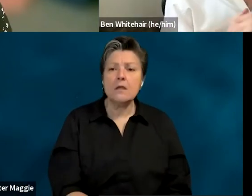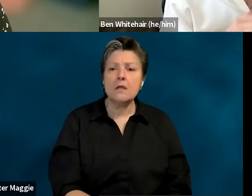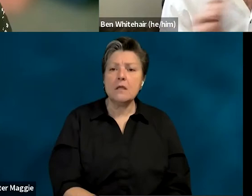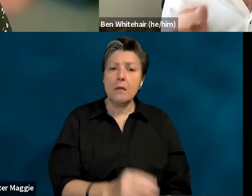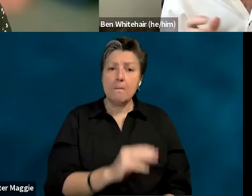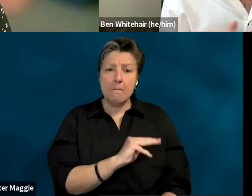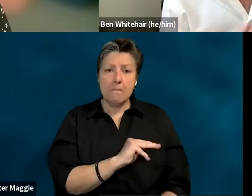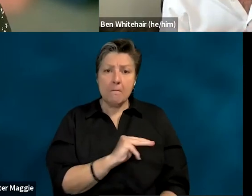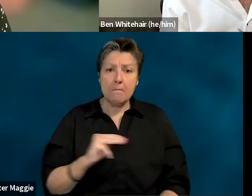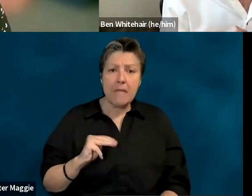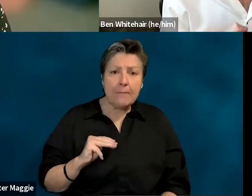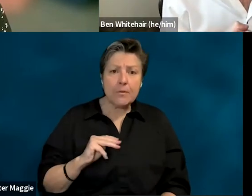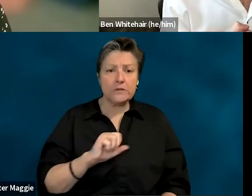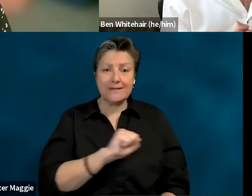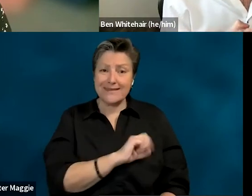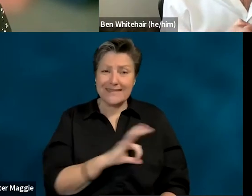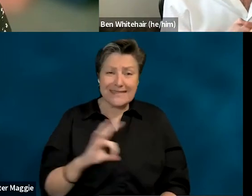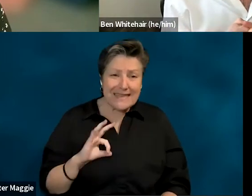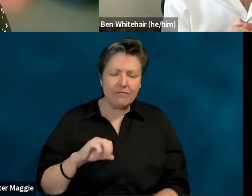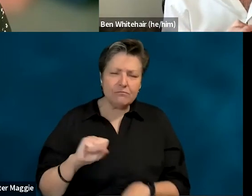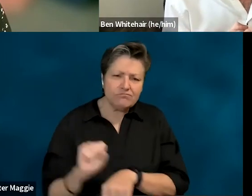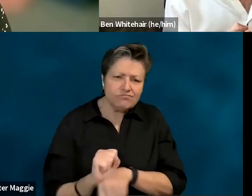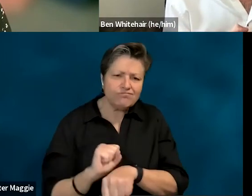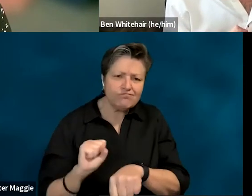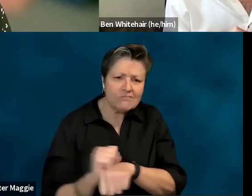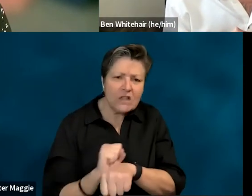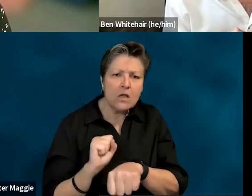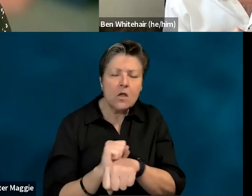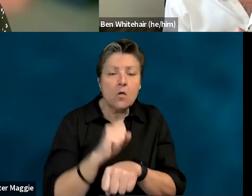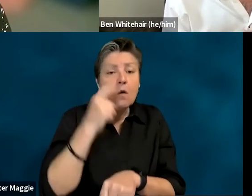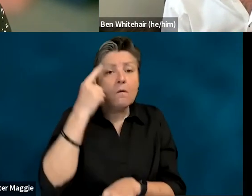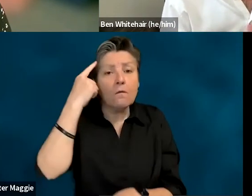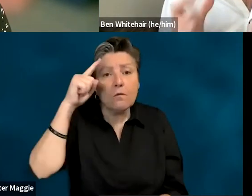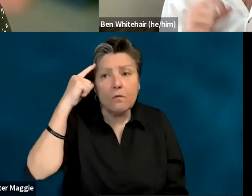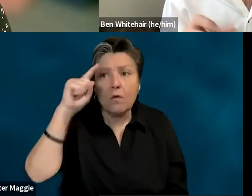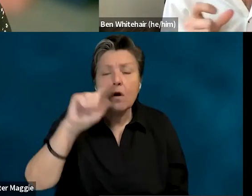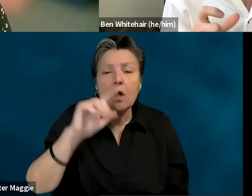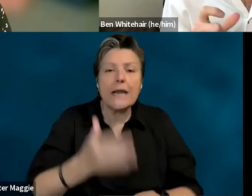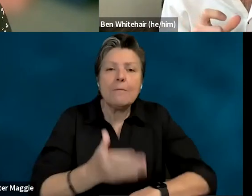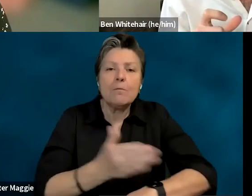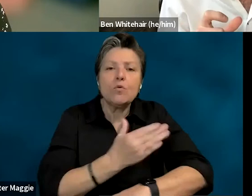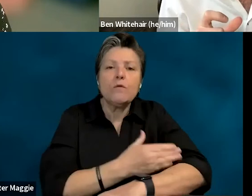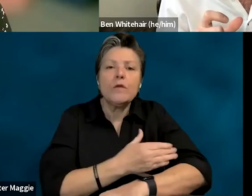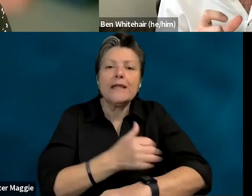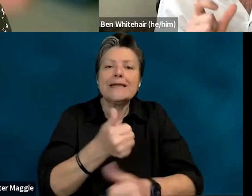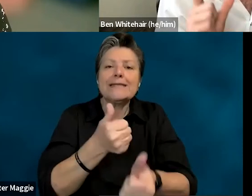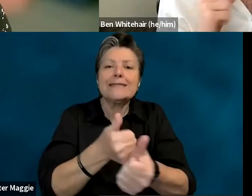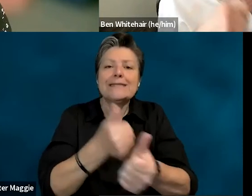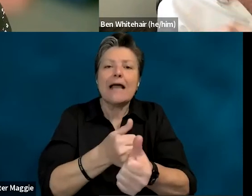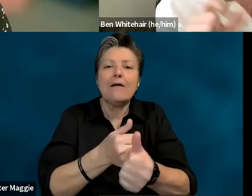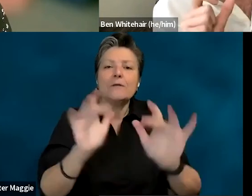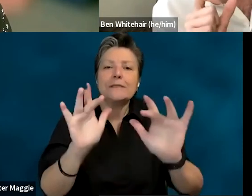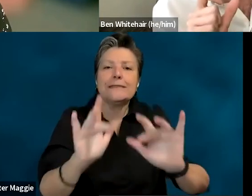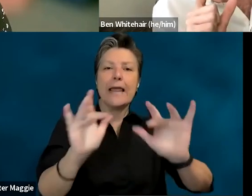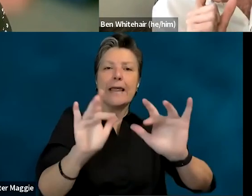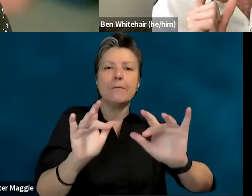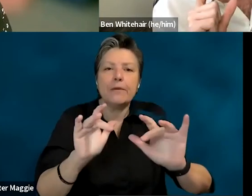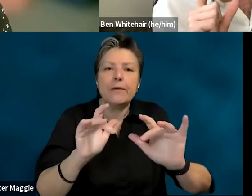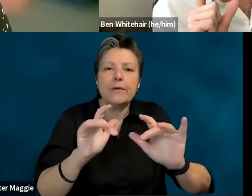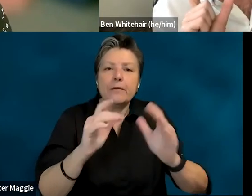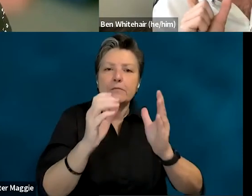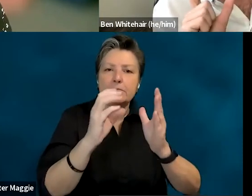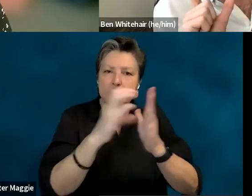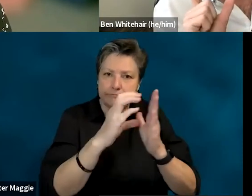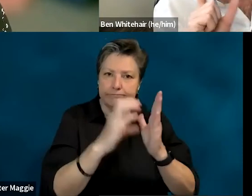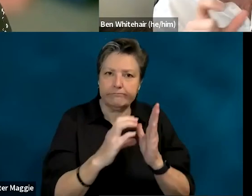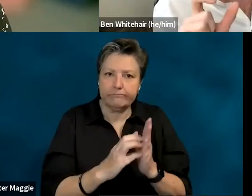members, staff have been working really hard on improving the self-tape provisions there. So I do want performers to